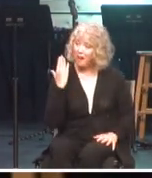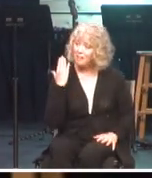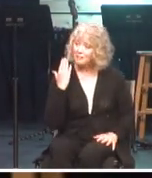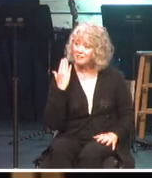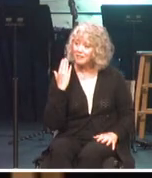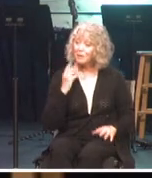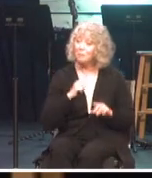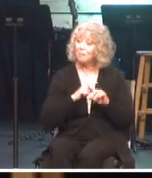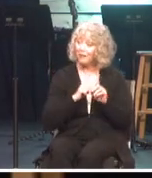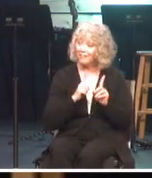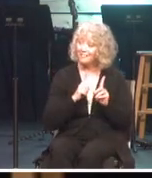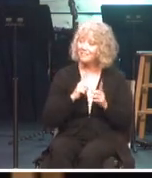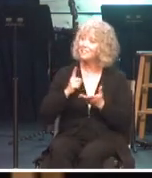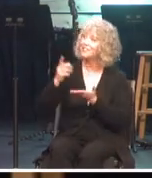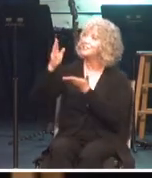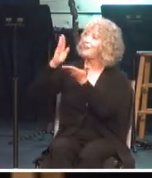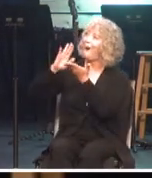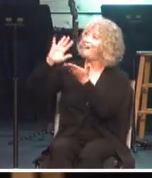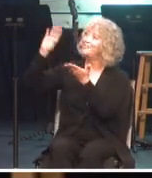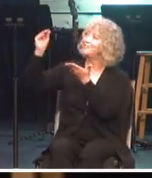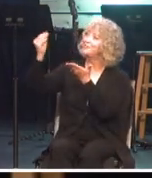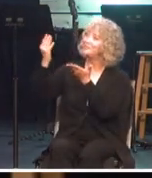but for God's grace.